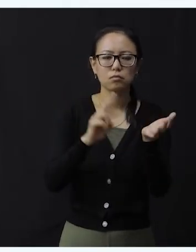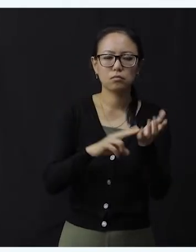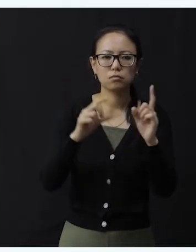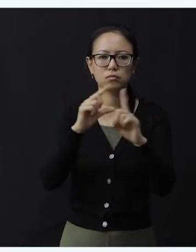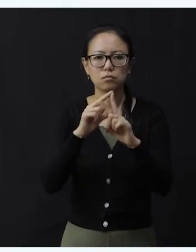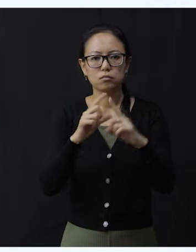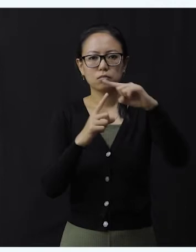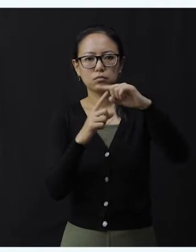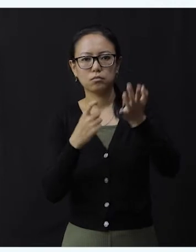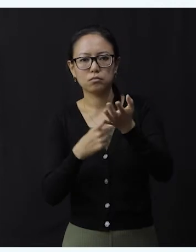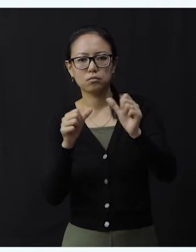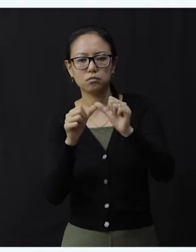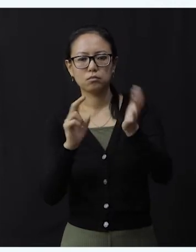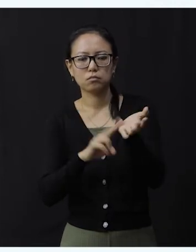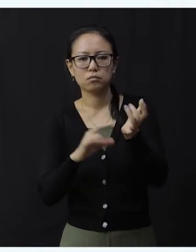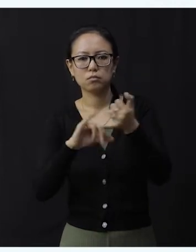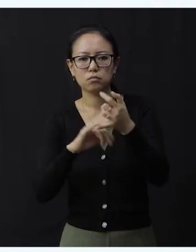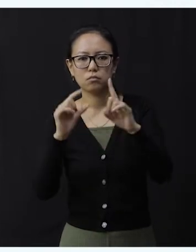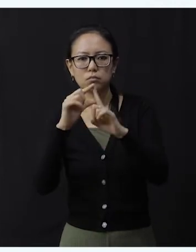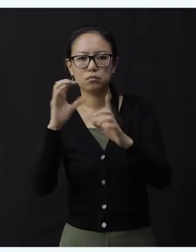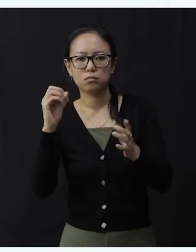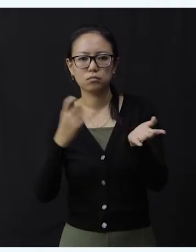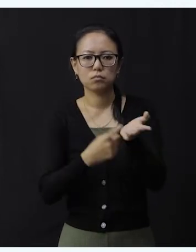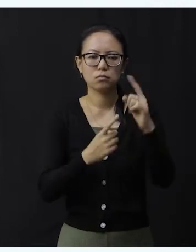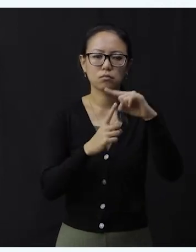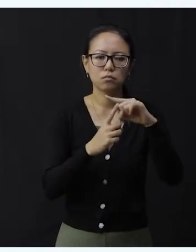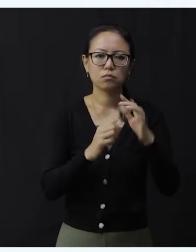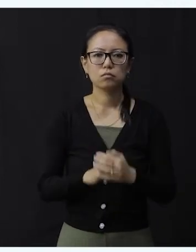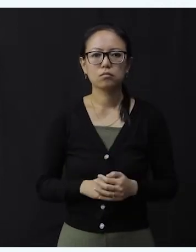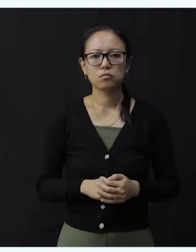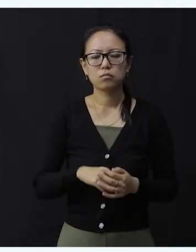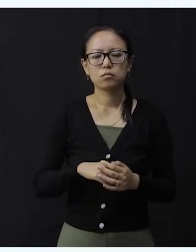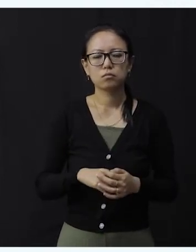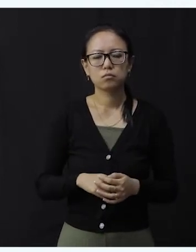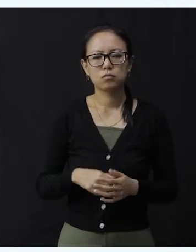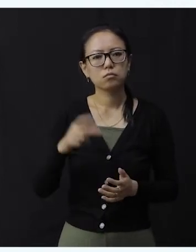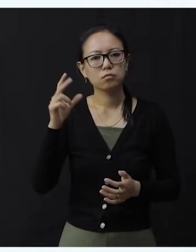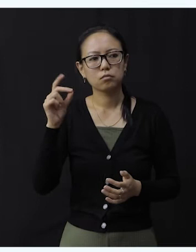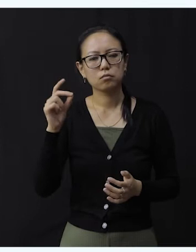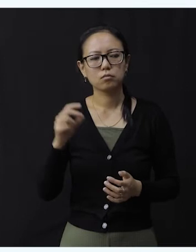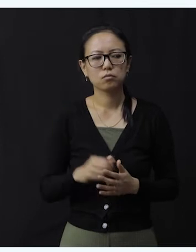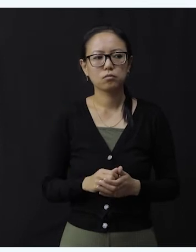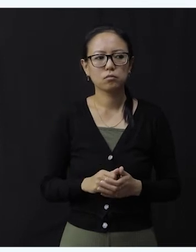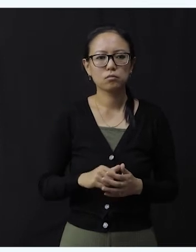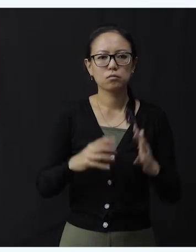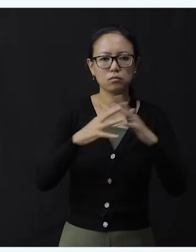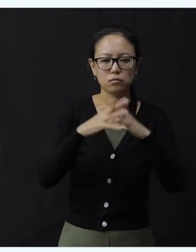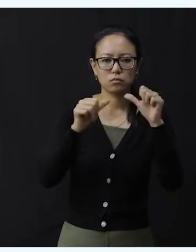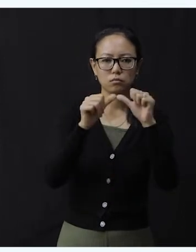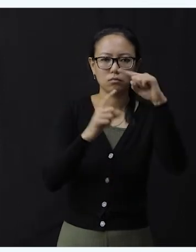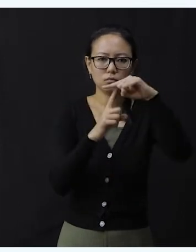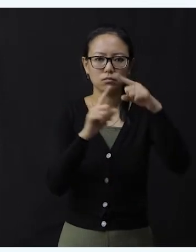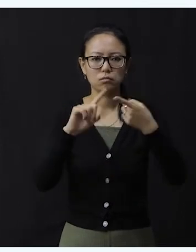a water transport. So water transport include a boat, okay, a boat, a yacht, and a